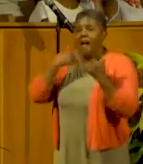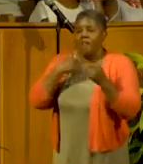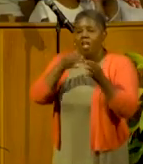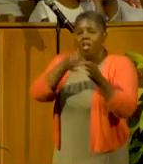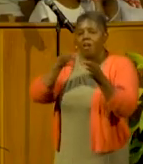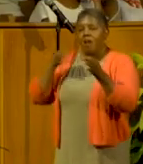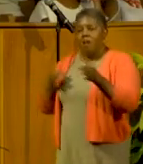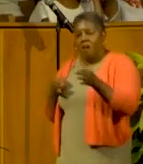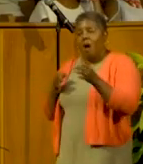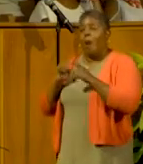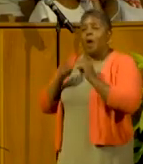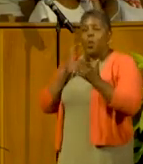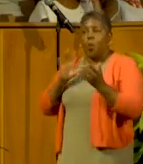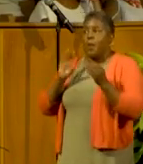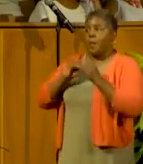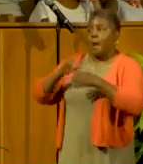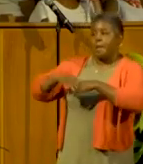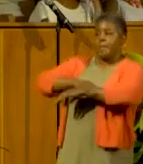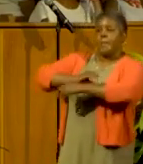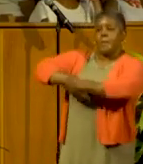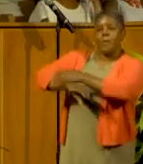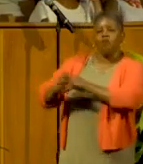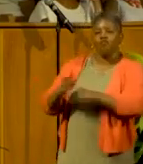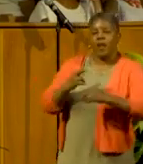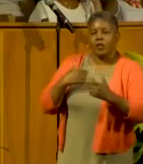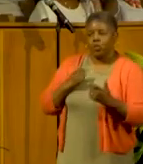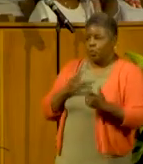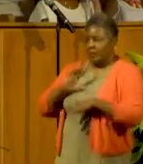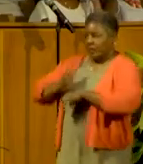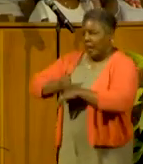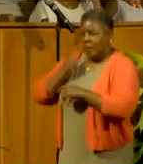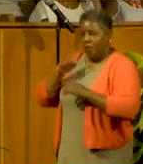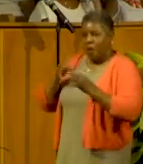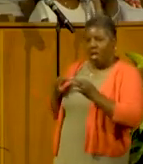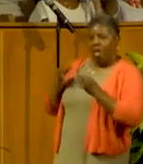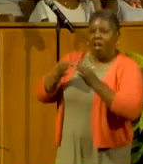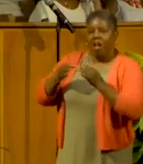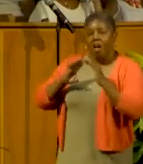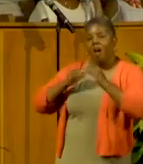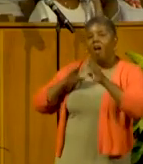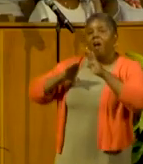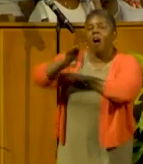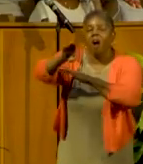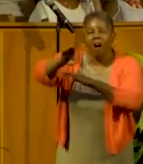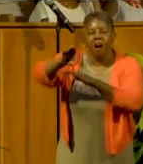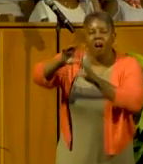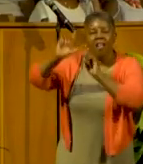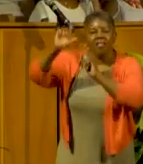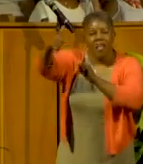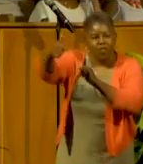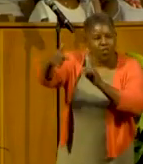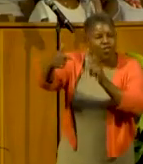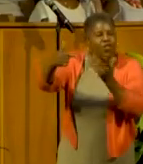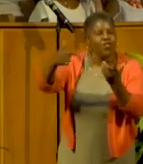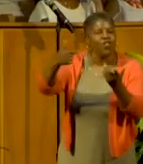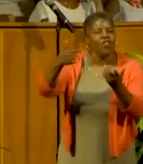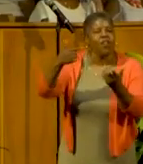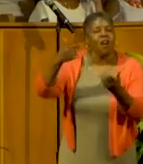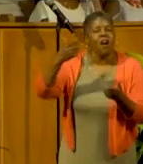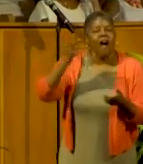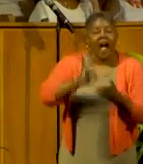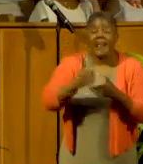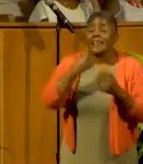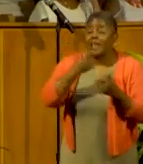your life. It means you'll be more equipped now to see your setbacks as setups for comebacks to move your life ahead. And what I can tell you